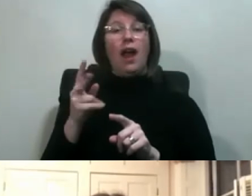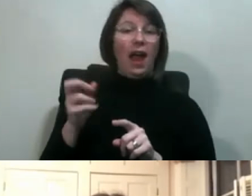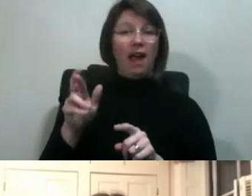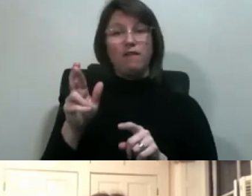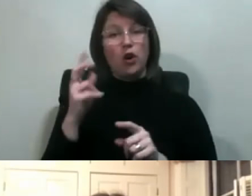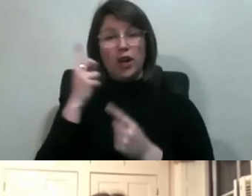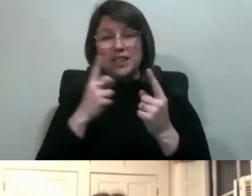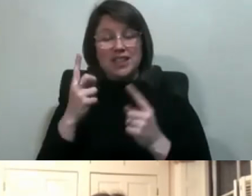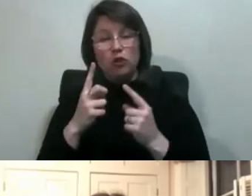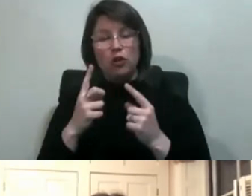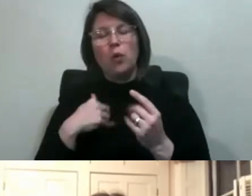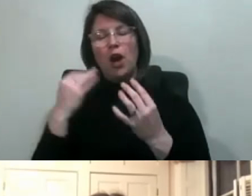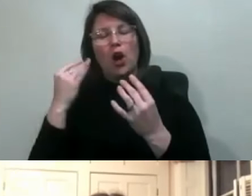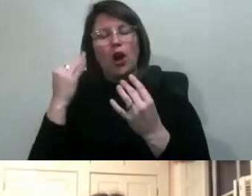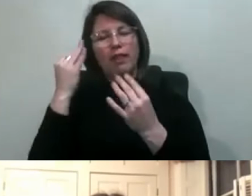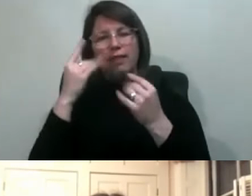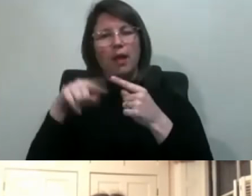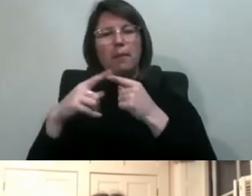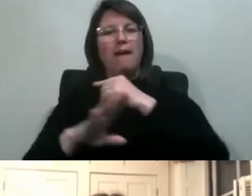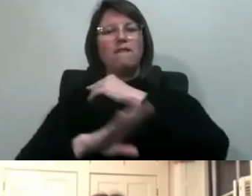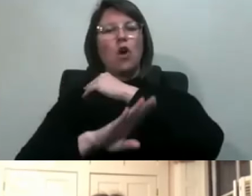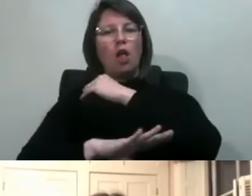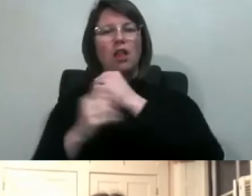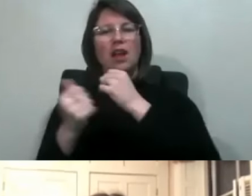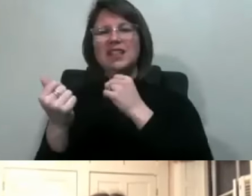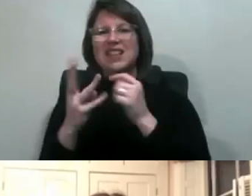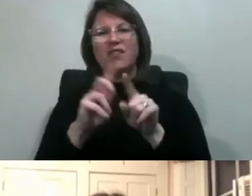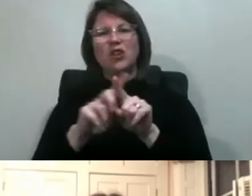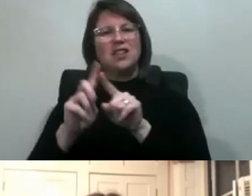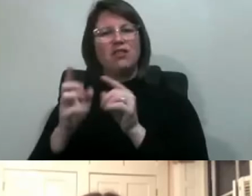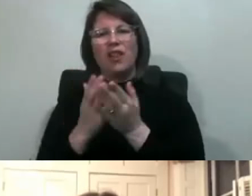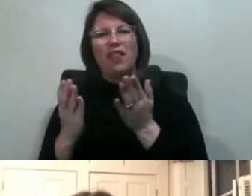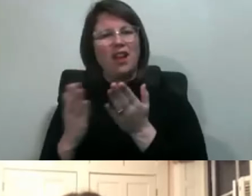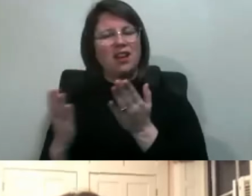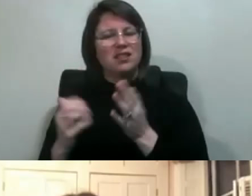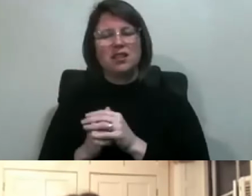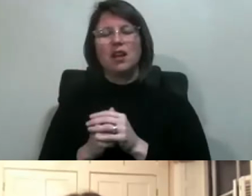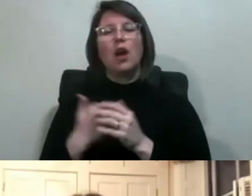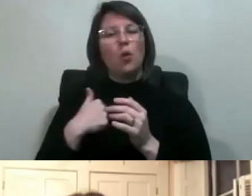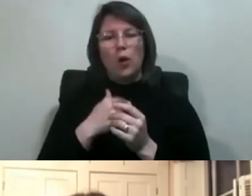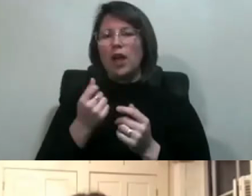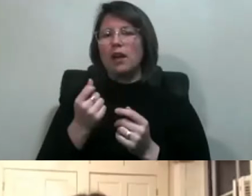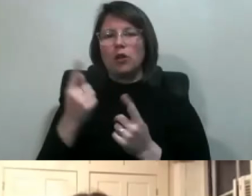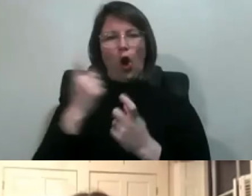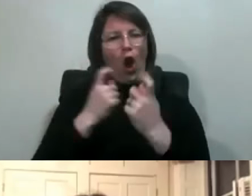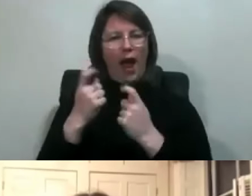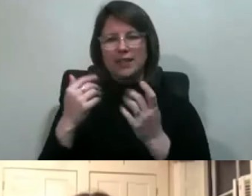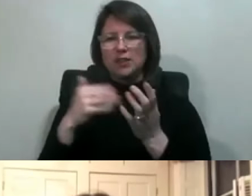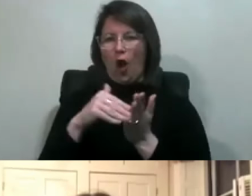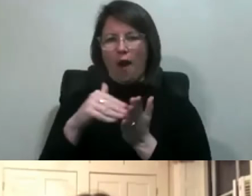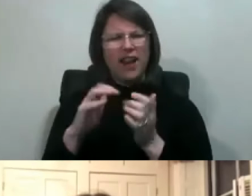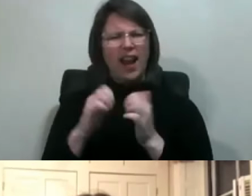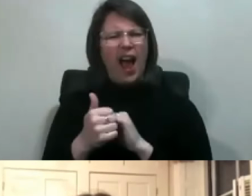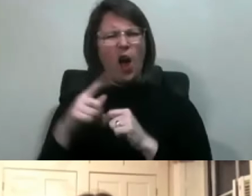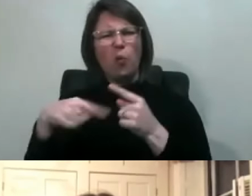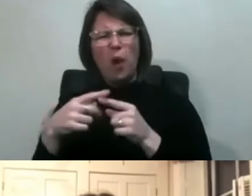you know, we're looking at a number of different things. So we get the question a lot of, you know, how do we know when to